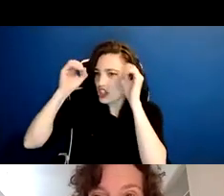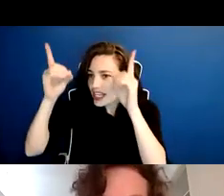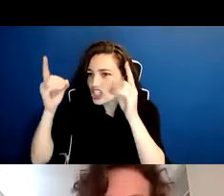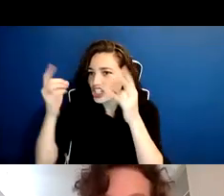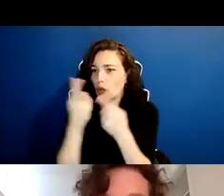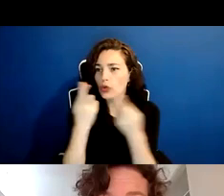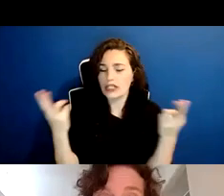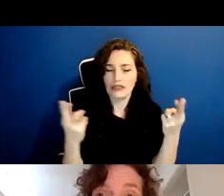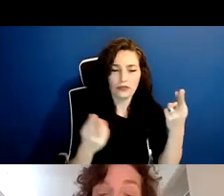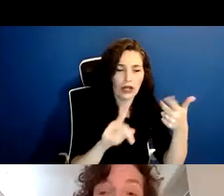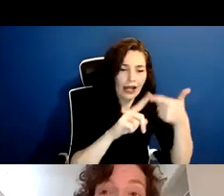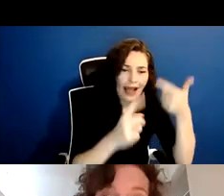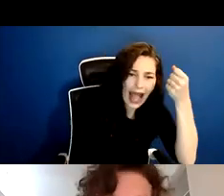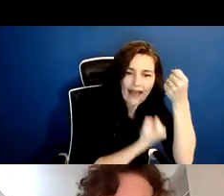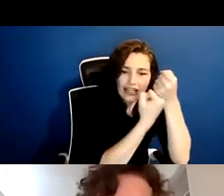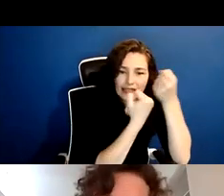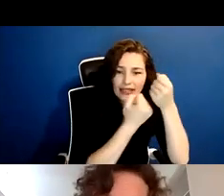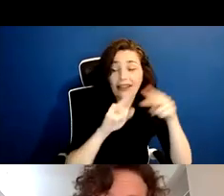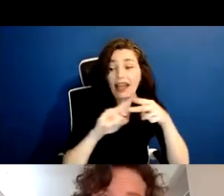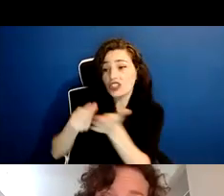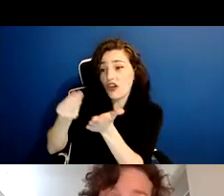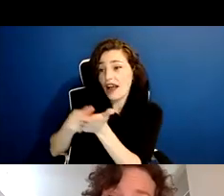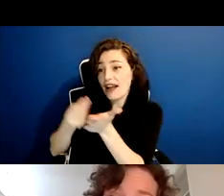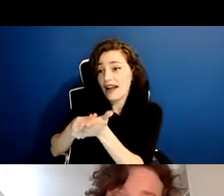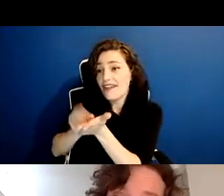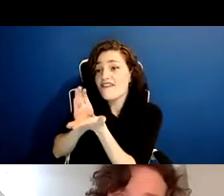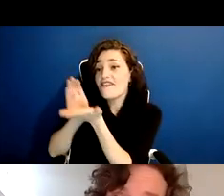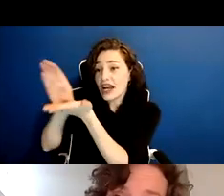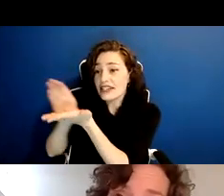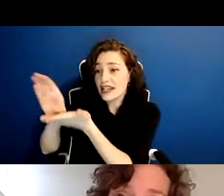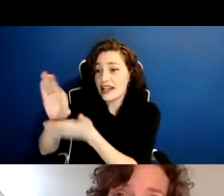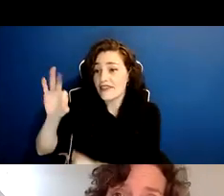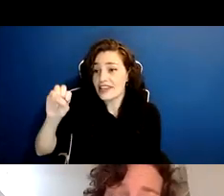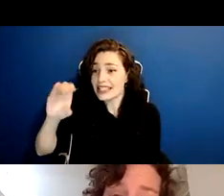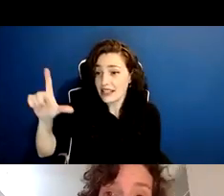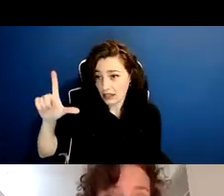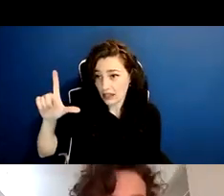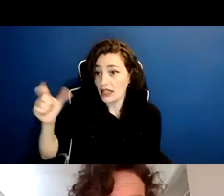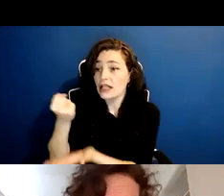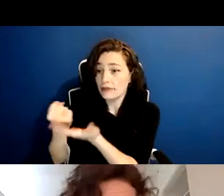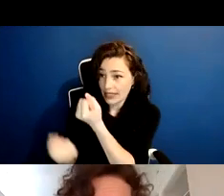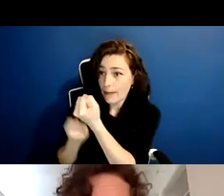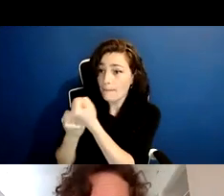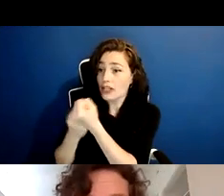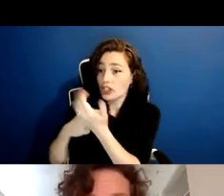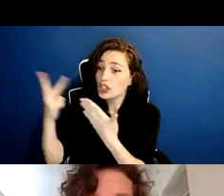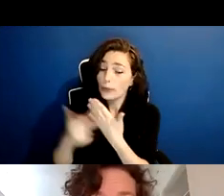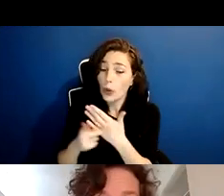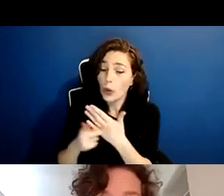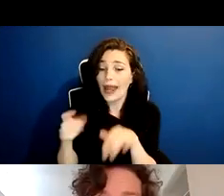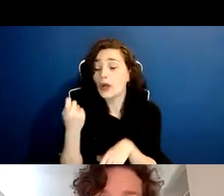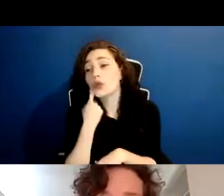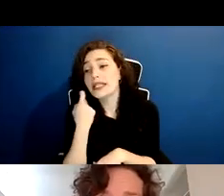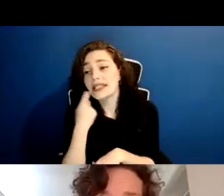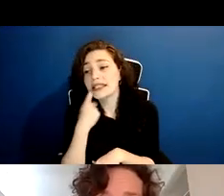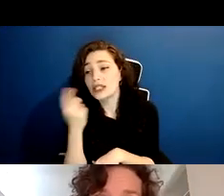resources, advocacy, and funding. That includes our fiscal sponsorship program, and more recently, these